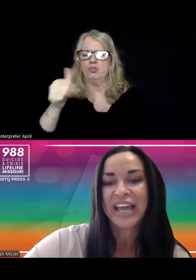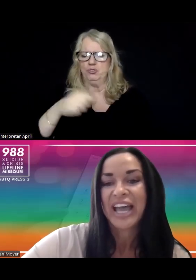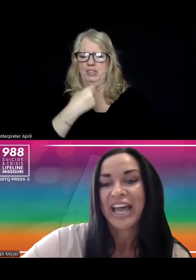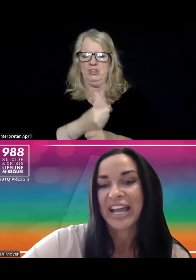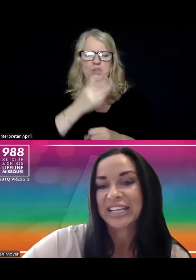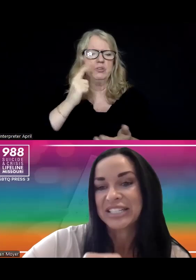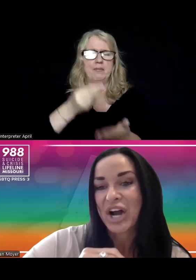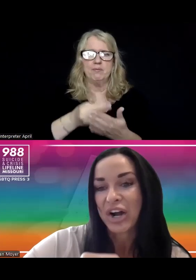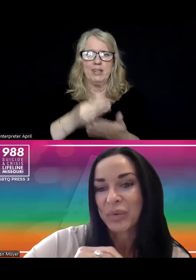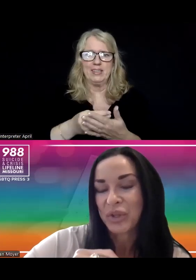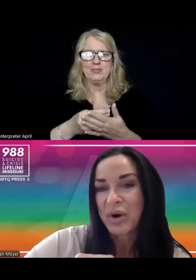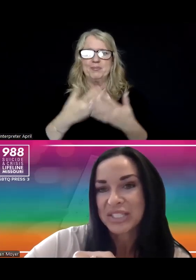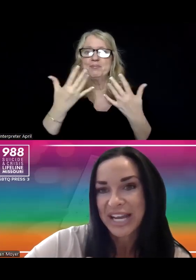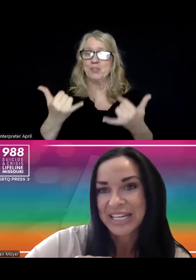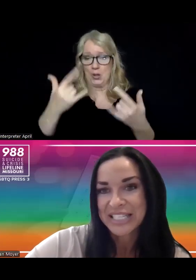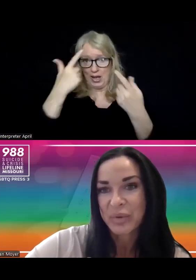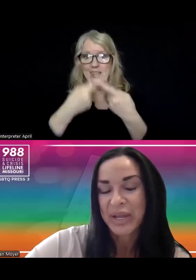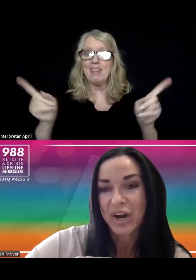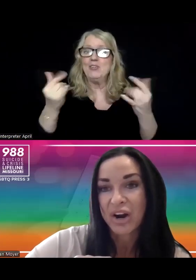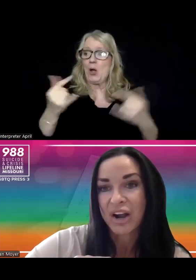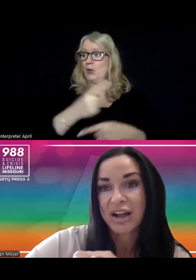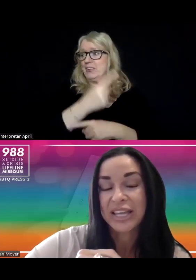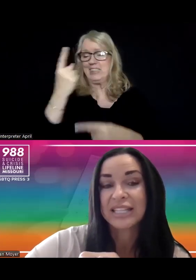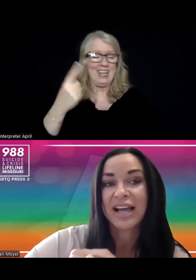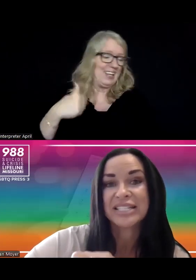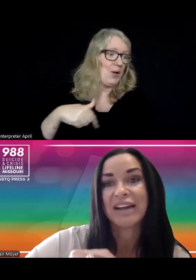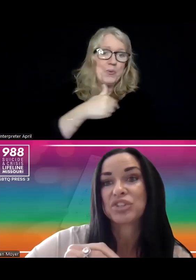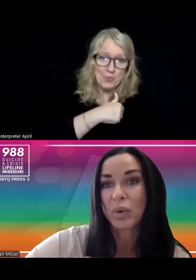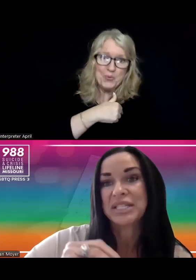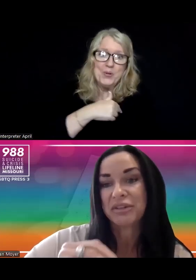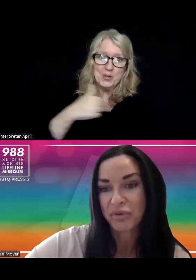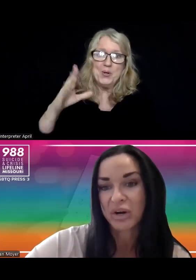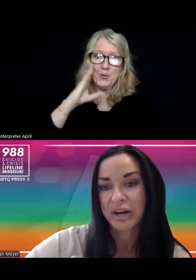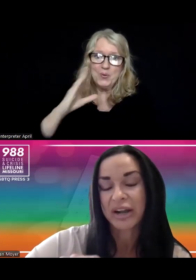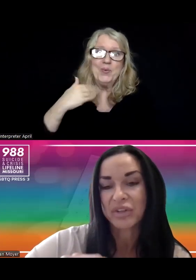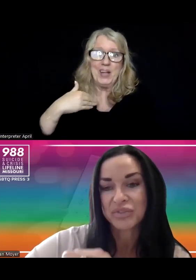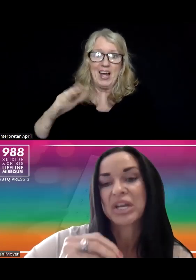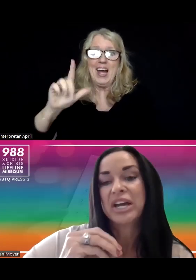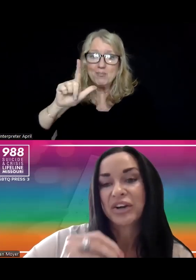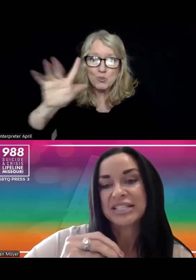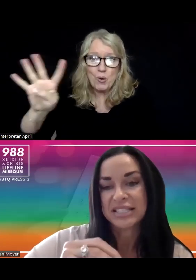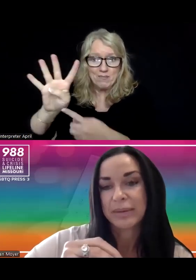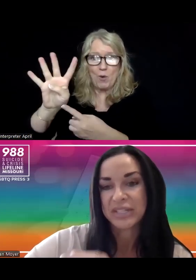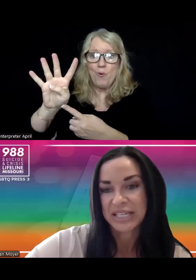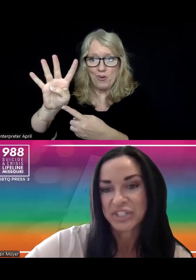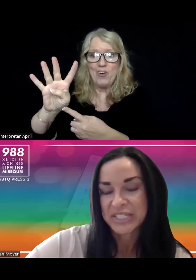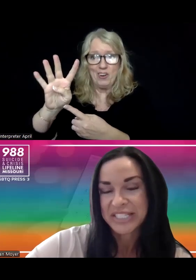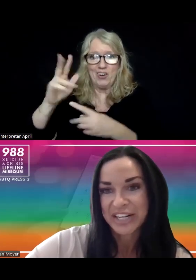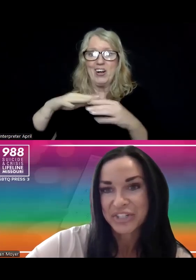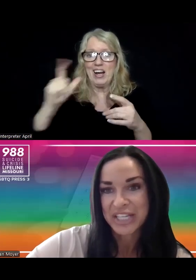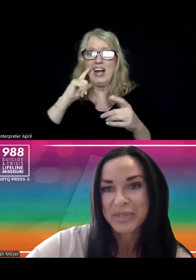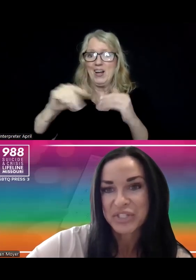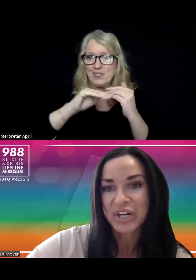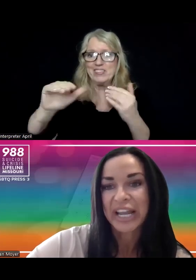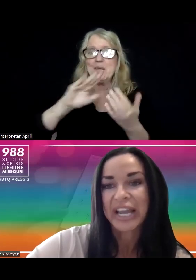funding. And I can talk with you all today to say we are in line to have 24 of those crisis stabilization